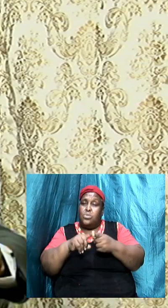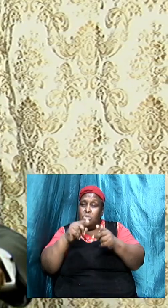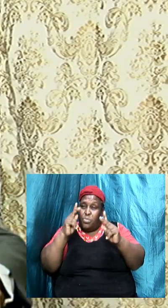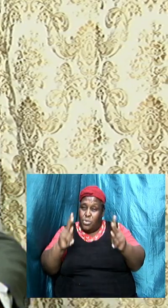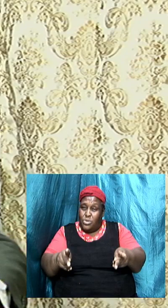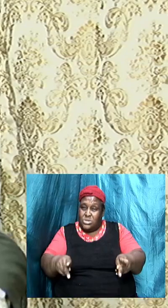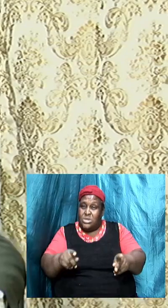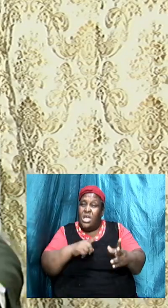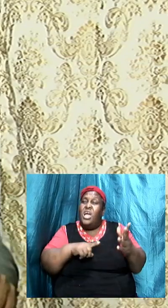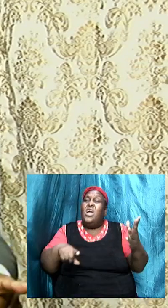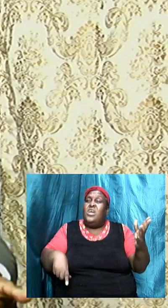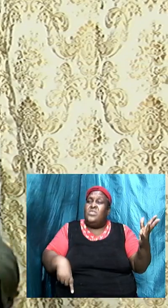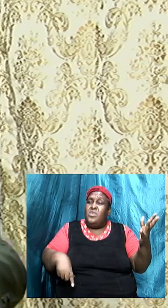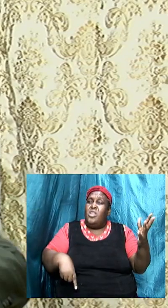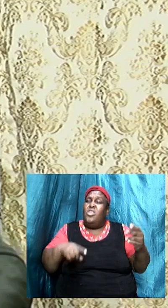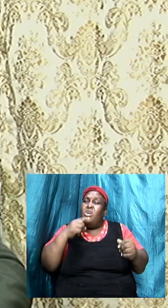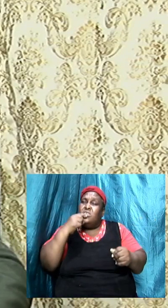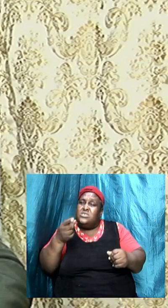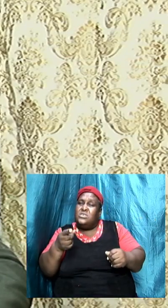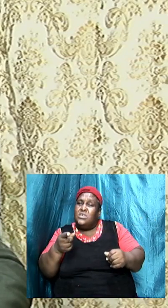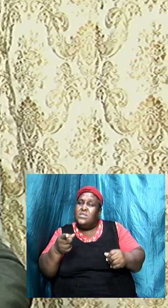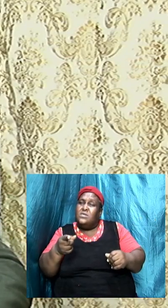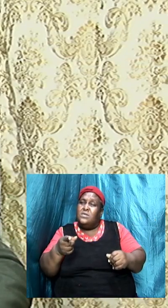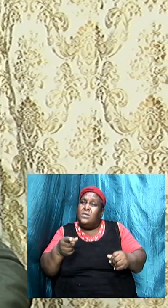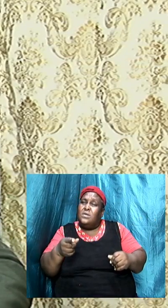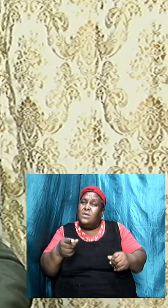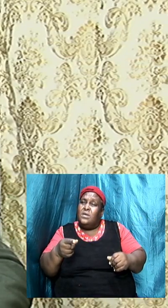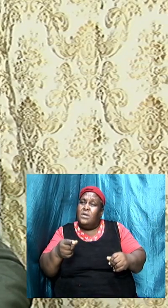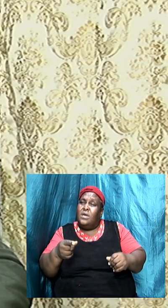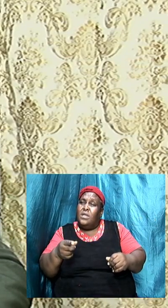here, the Lord says restitution are the problem, you know.